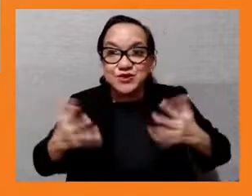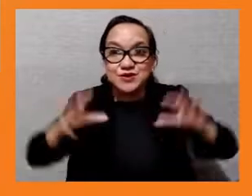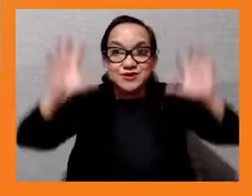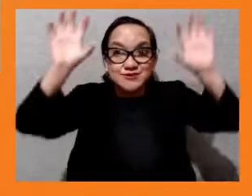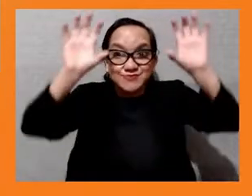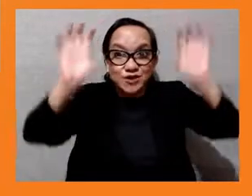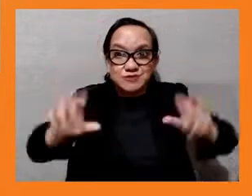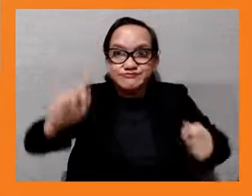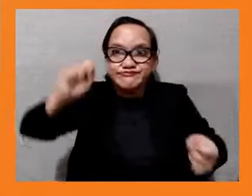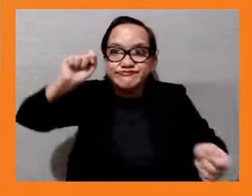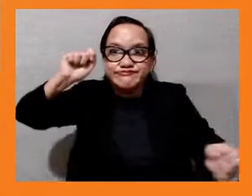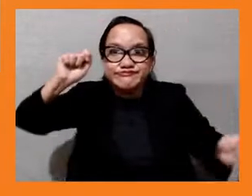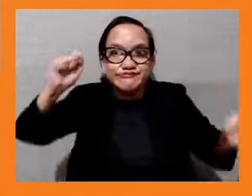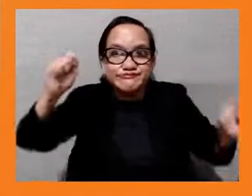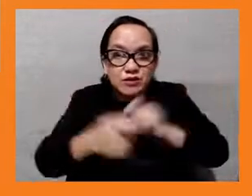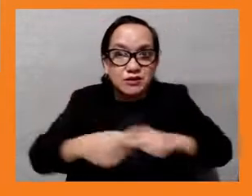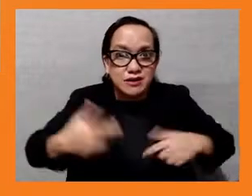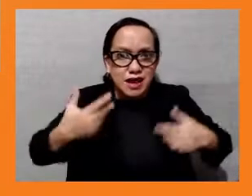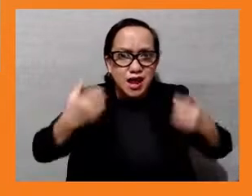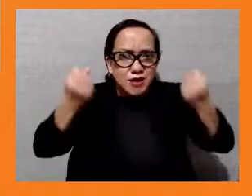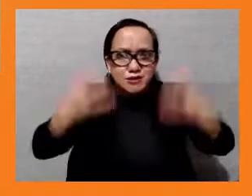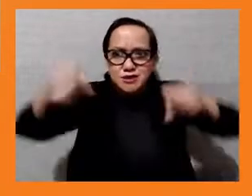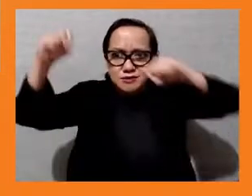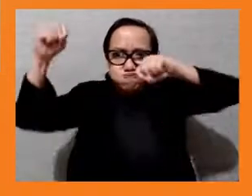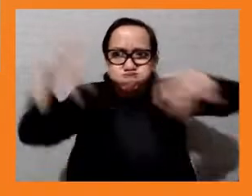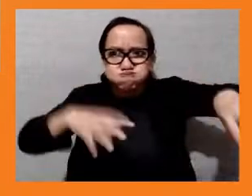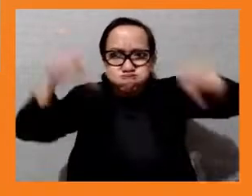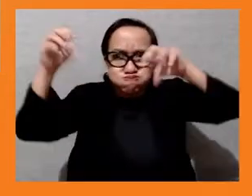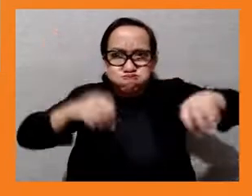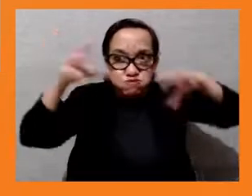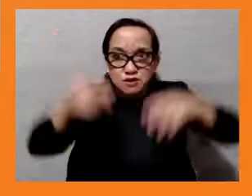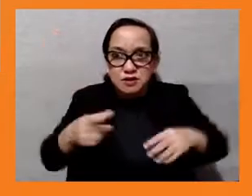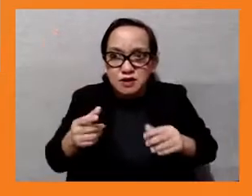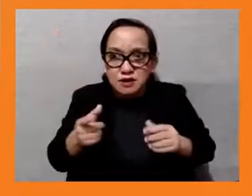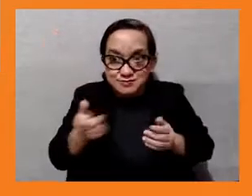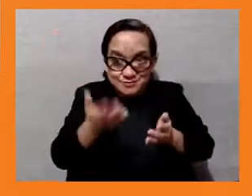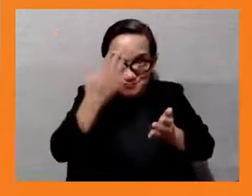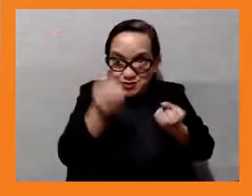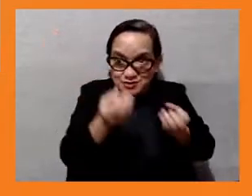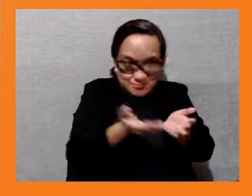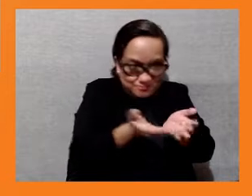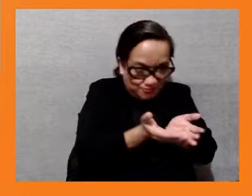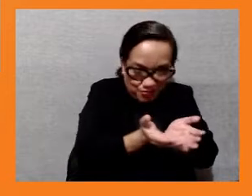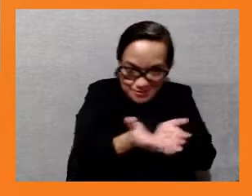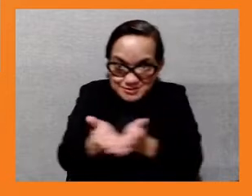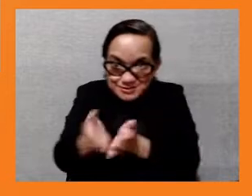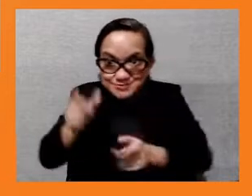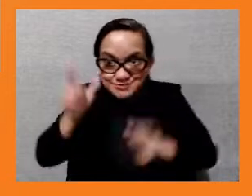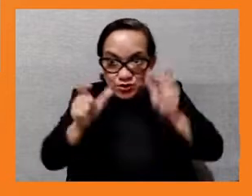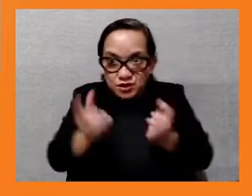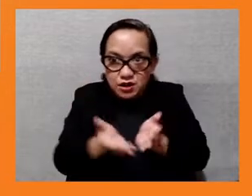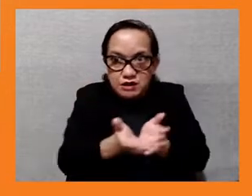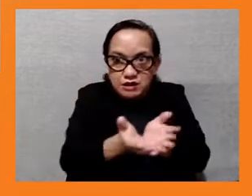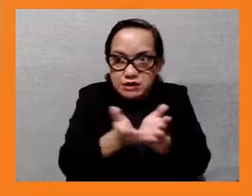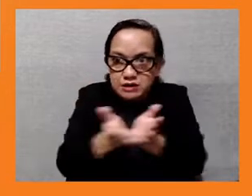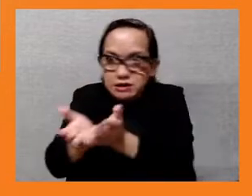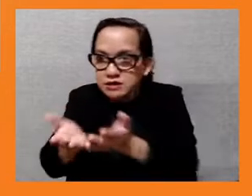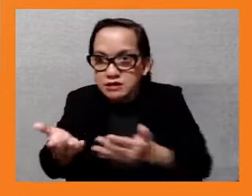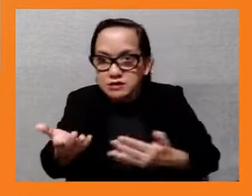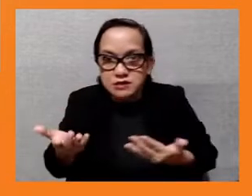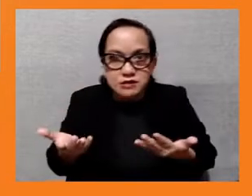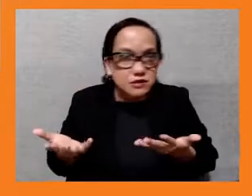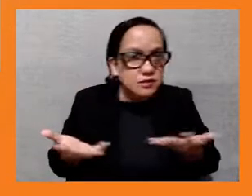from the past and existing hard lessons on safeguard implementations. There can be no genuine development in reducing poverty